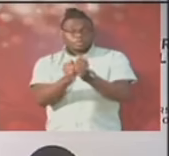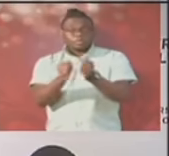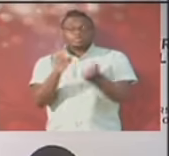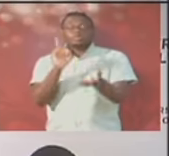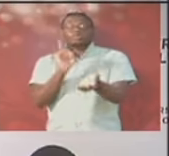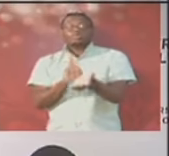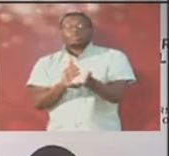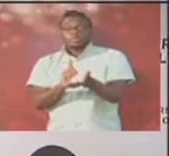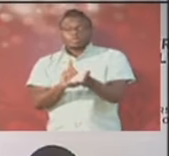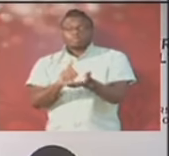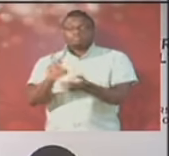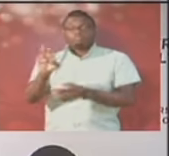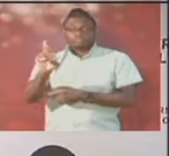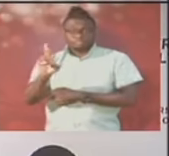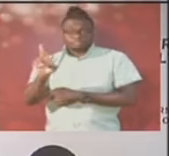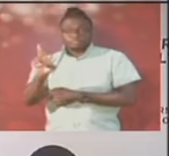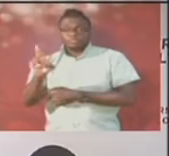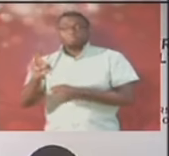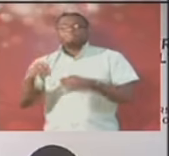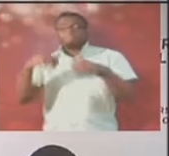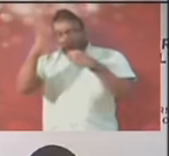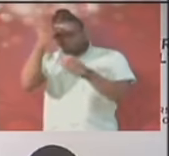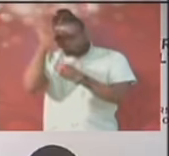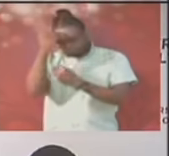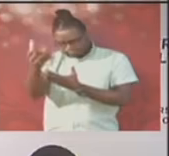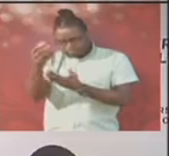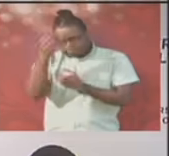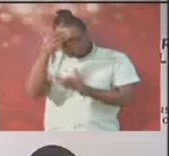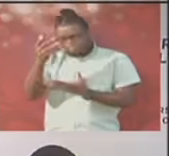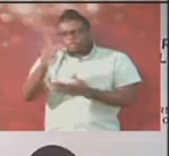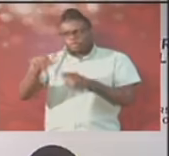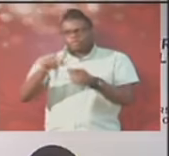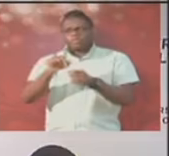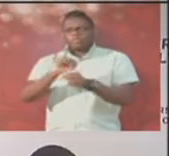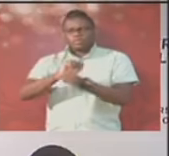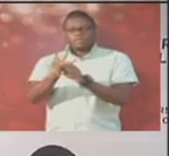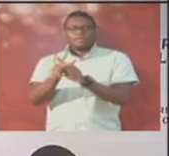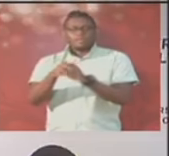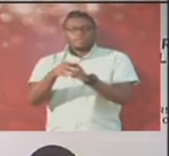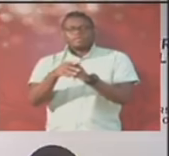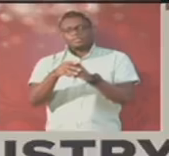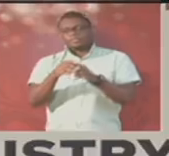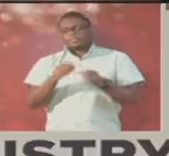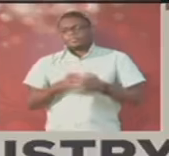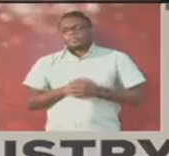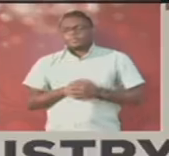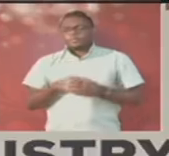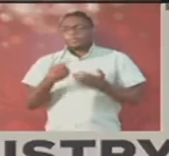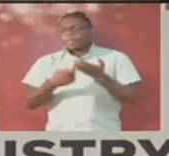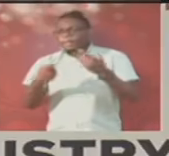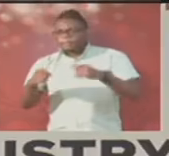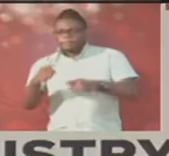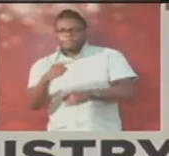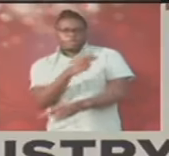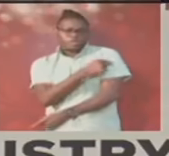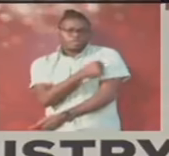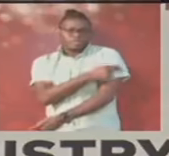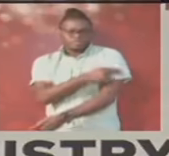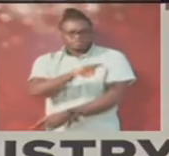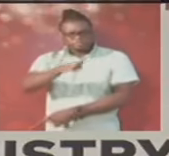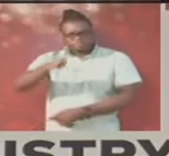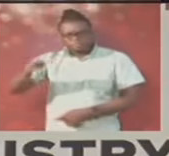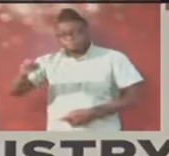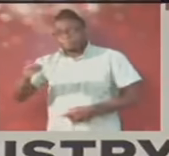Abdul-Richards, who will present today's clinical and hospital occupancy updates. Dr. Richards. Thank you very much,